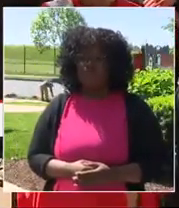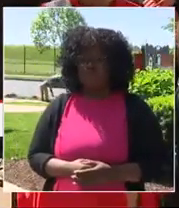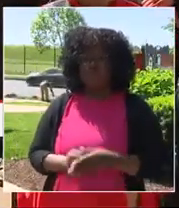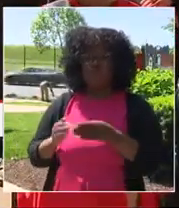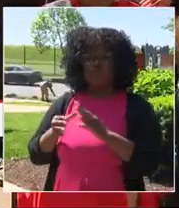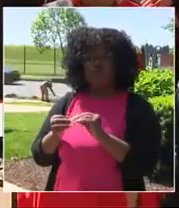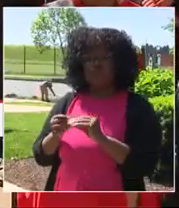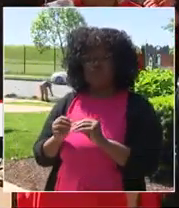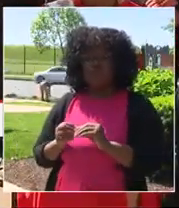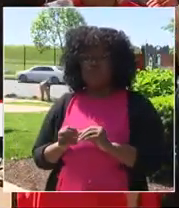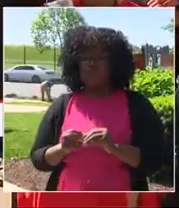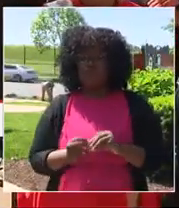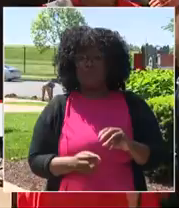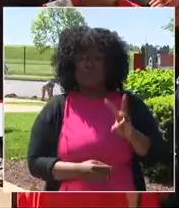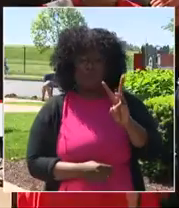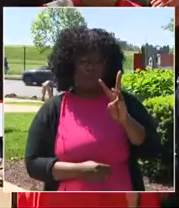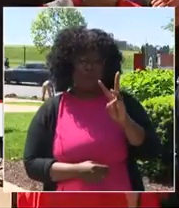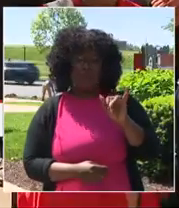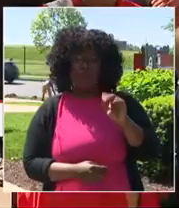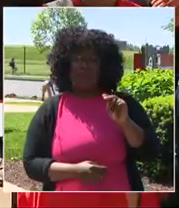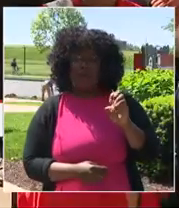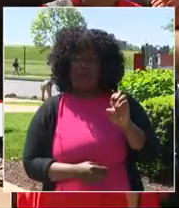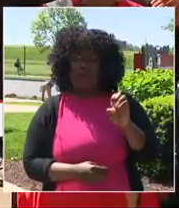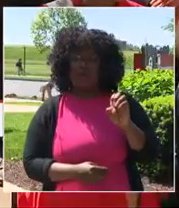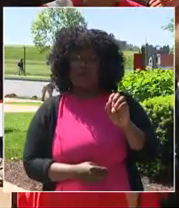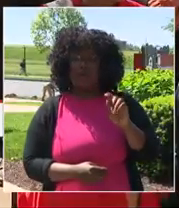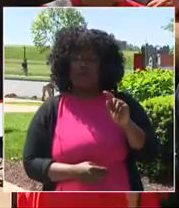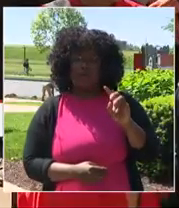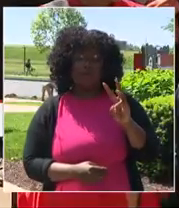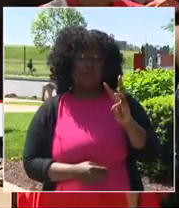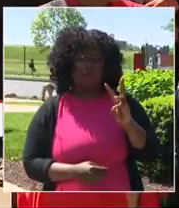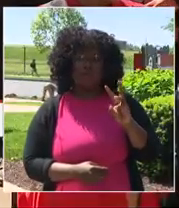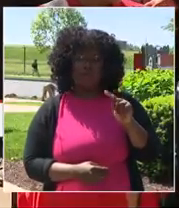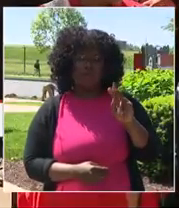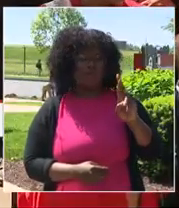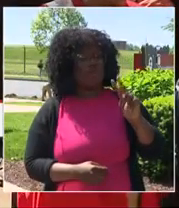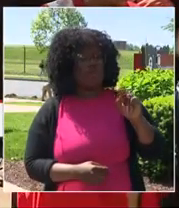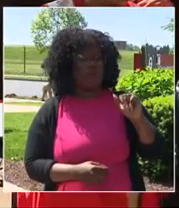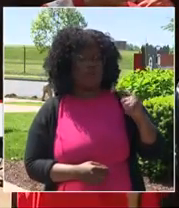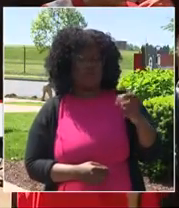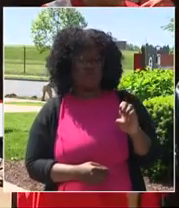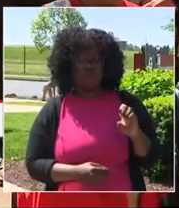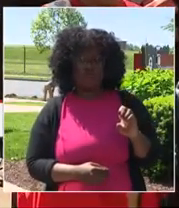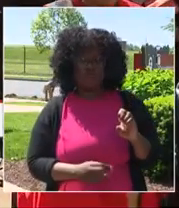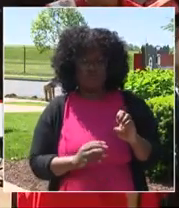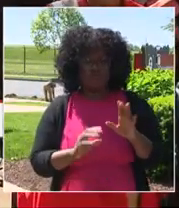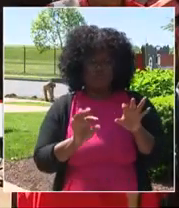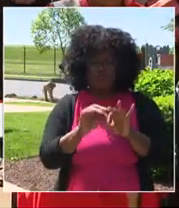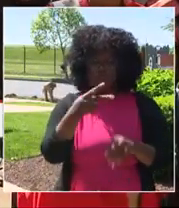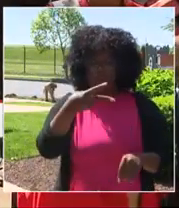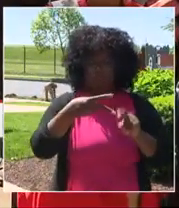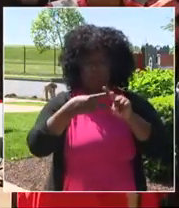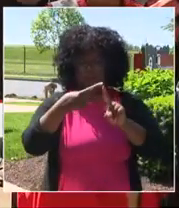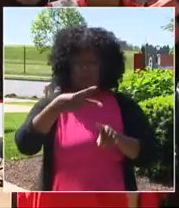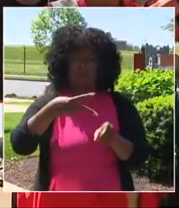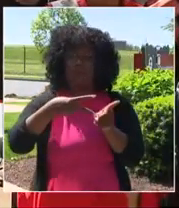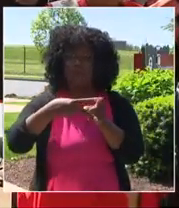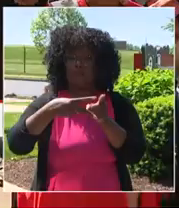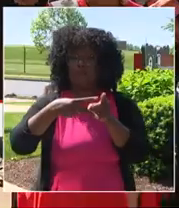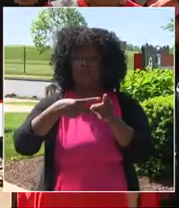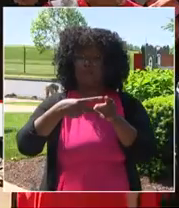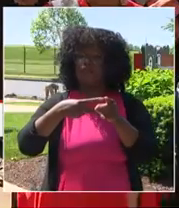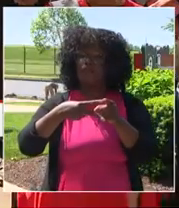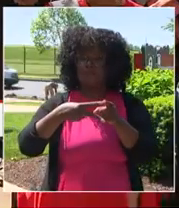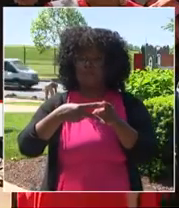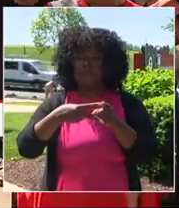FMAP reductions potentially for the legacy Medicaid program, not the Obamacare expansion. If that goes from